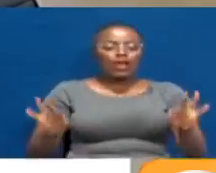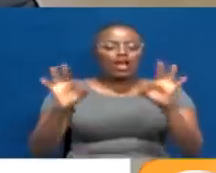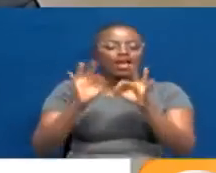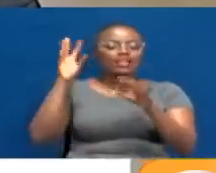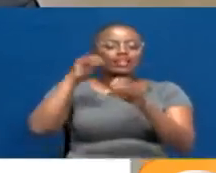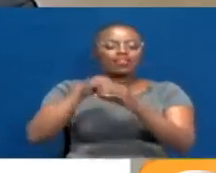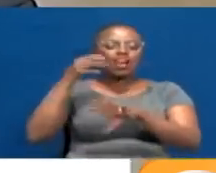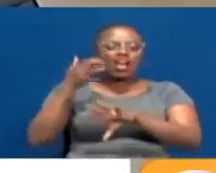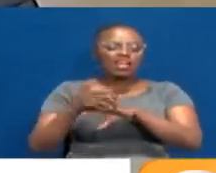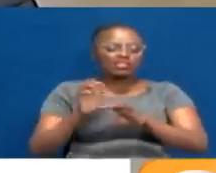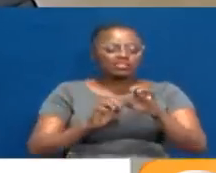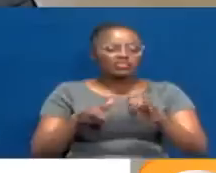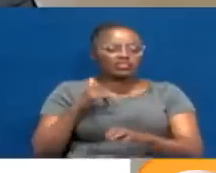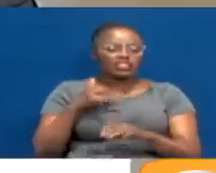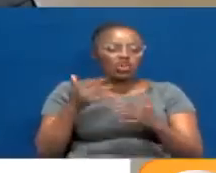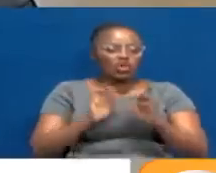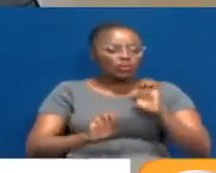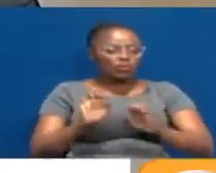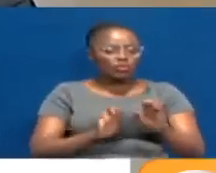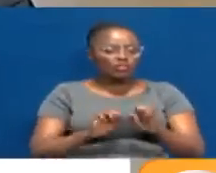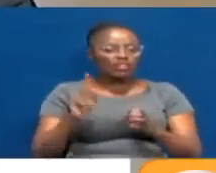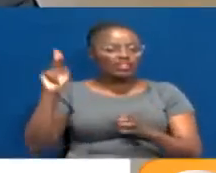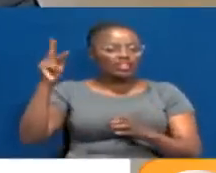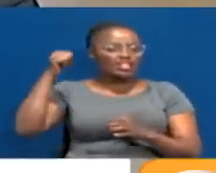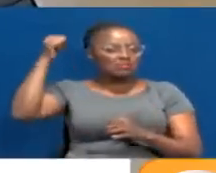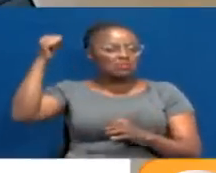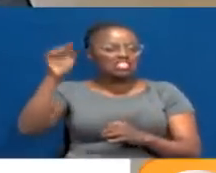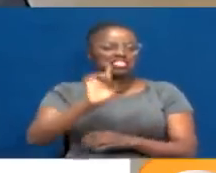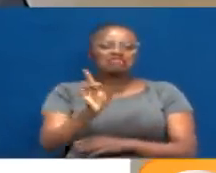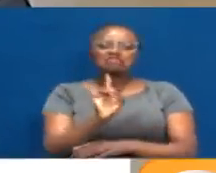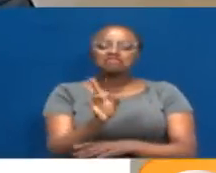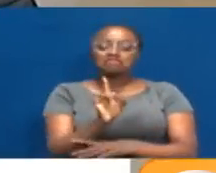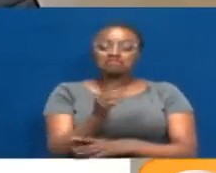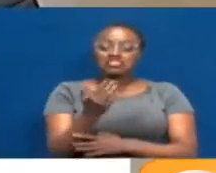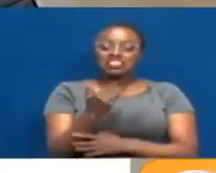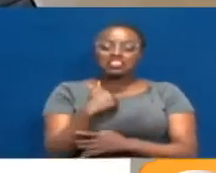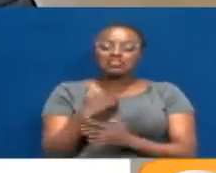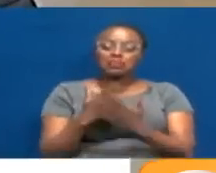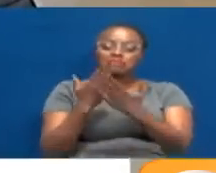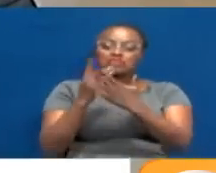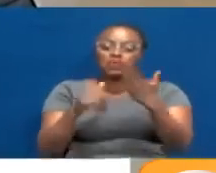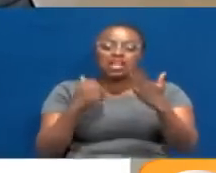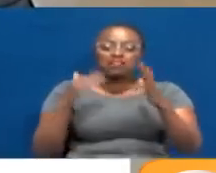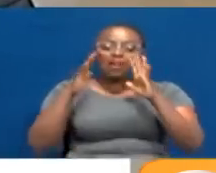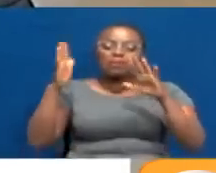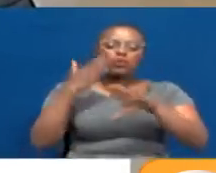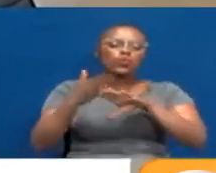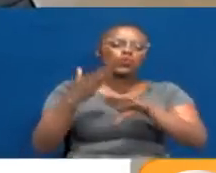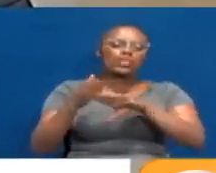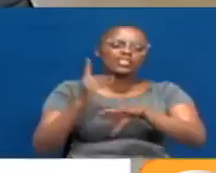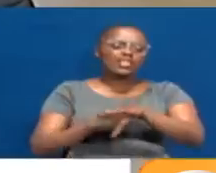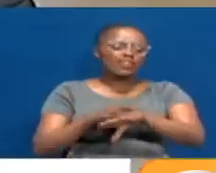investing hard feelings or emotions in Kenyan politics. In fact, I submit that there is no greater waste of time